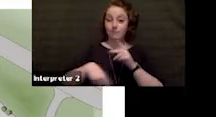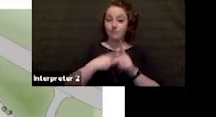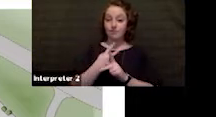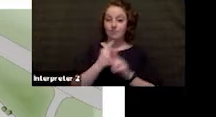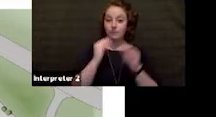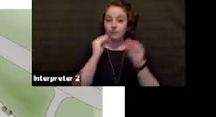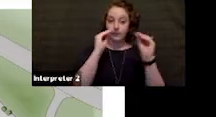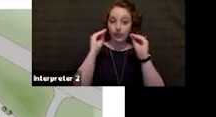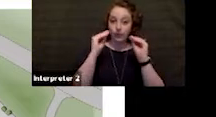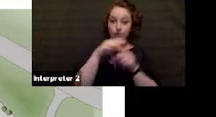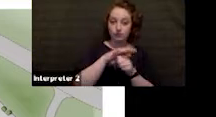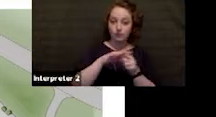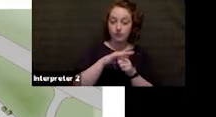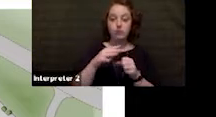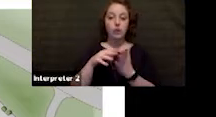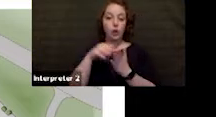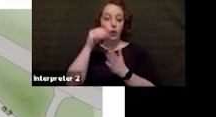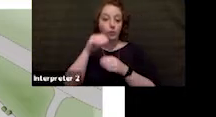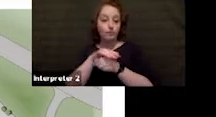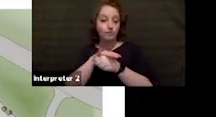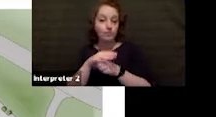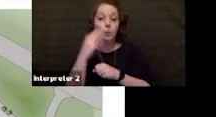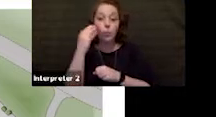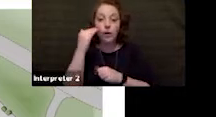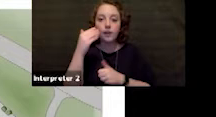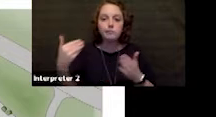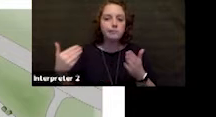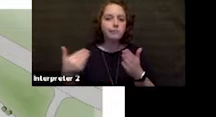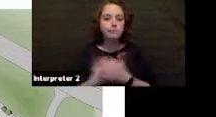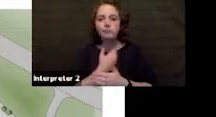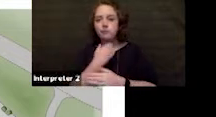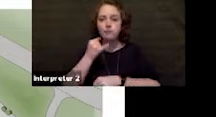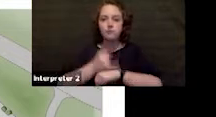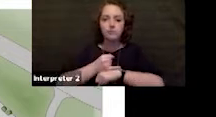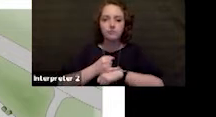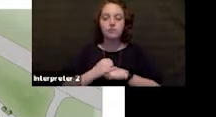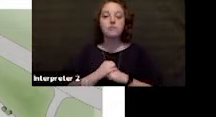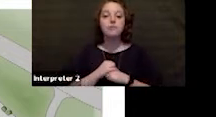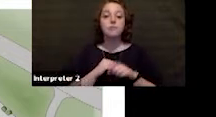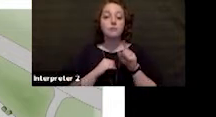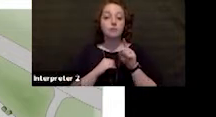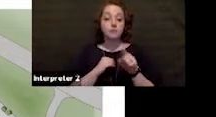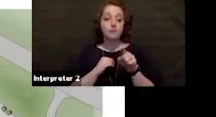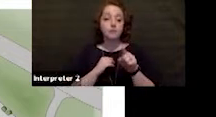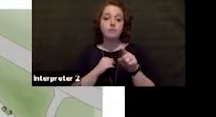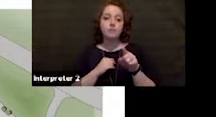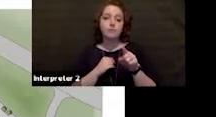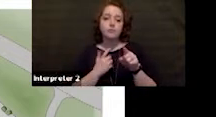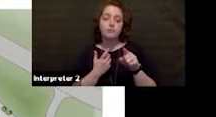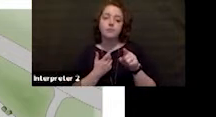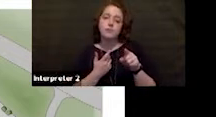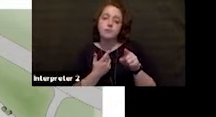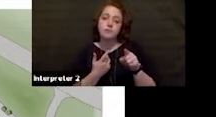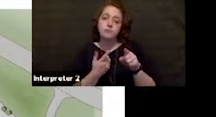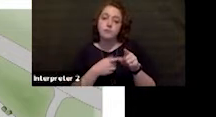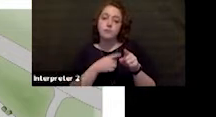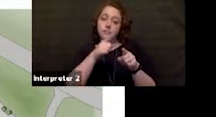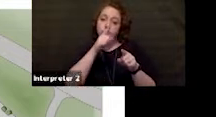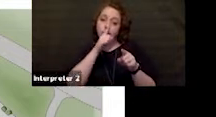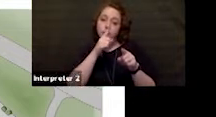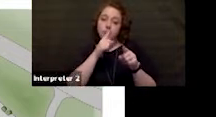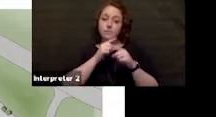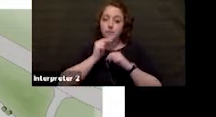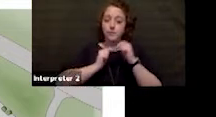campus. And you will see from other examples presented, there's an ease of design planning and construction when you are